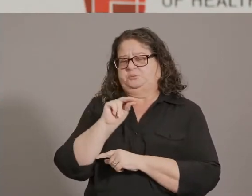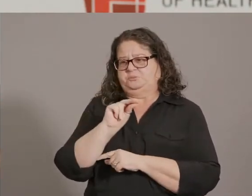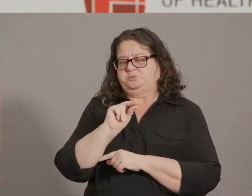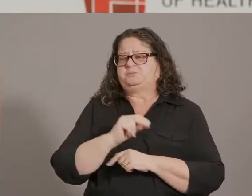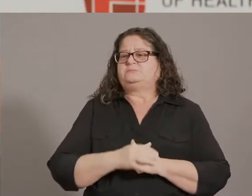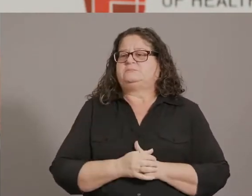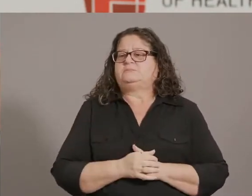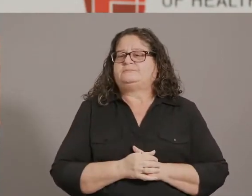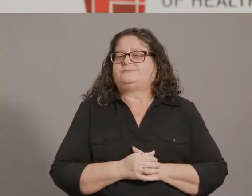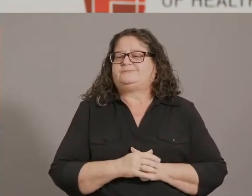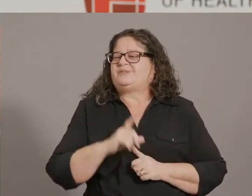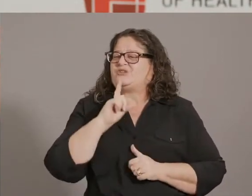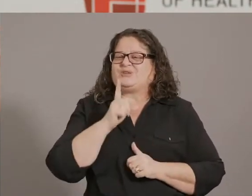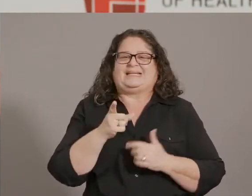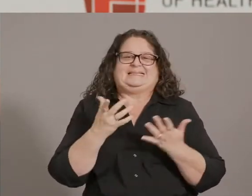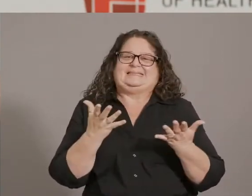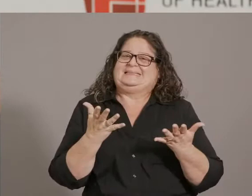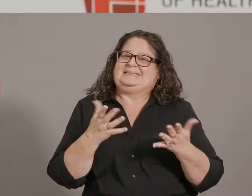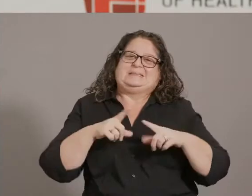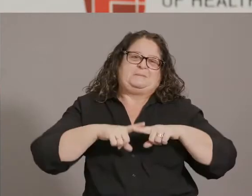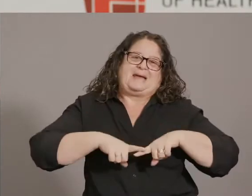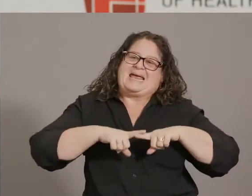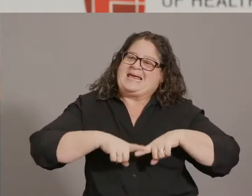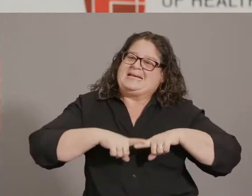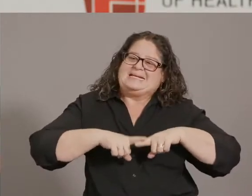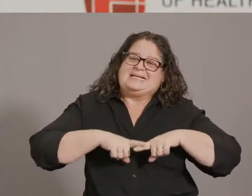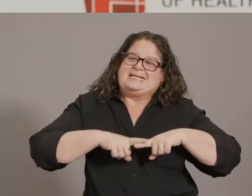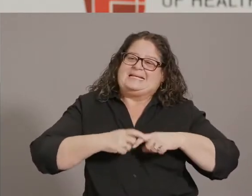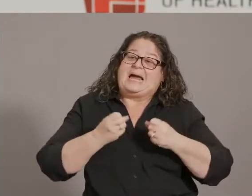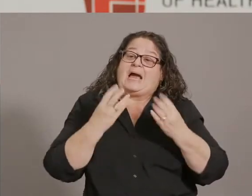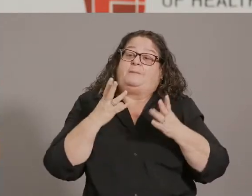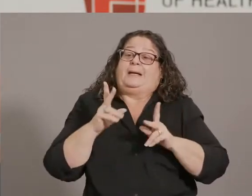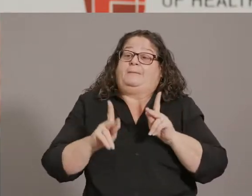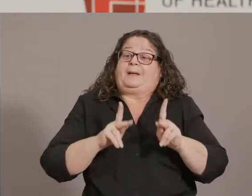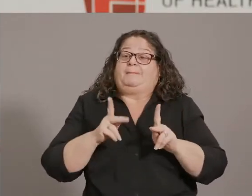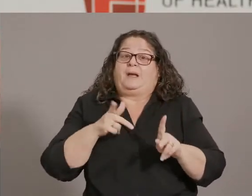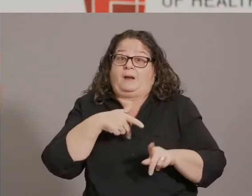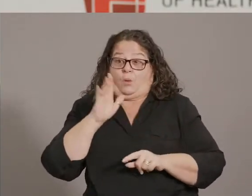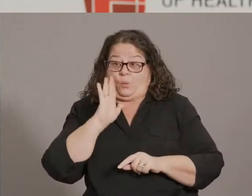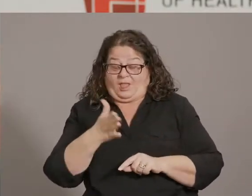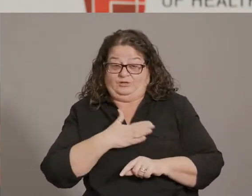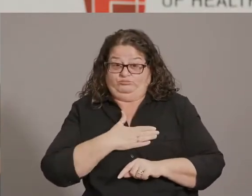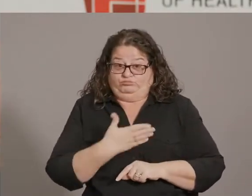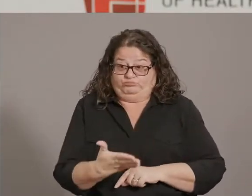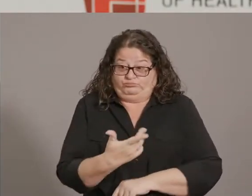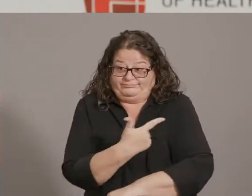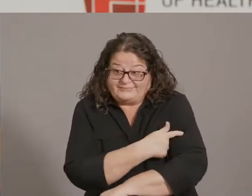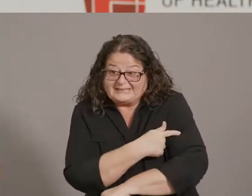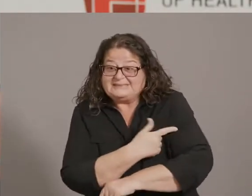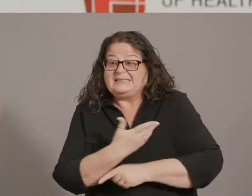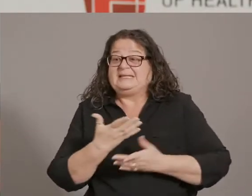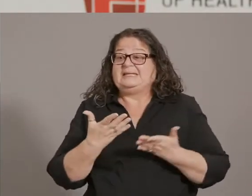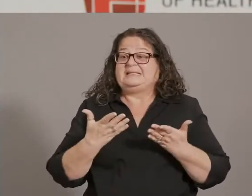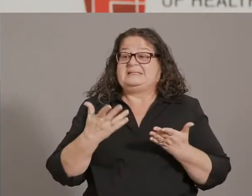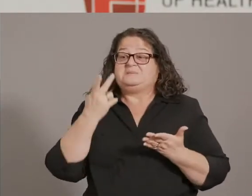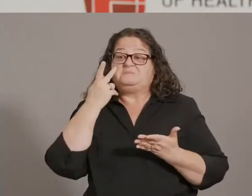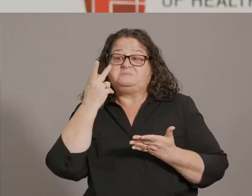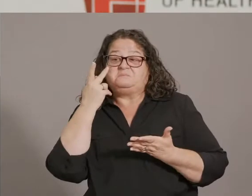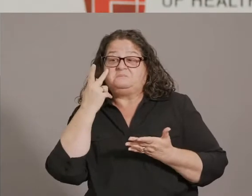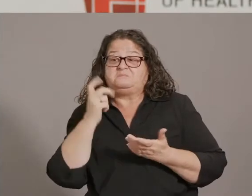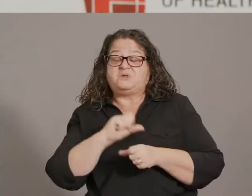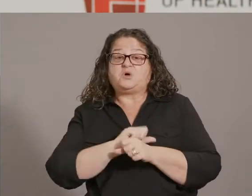gonna depend on, you know, how many people we can get vaccinated and what this virus does in the